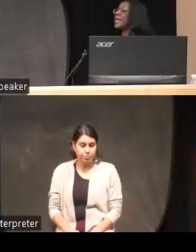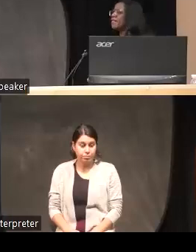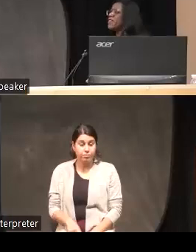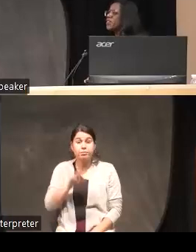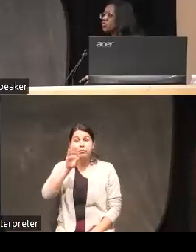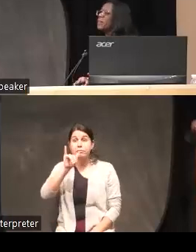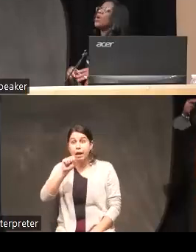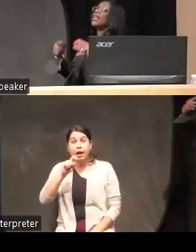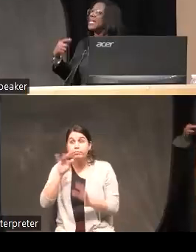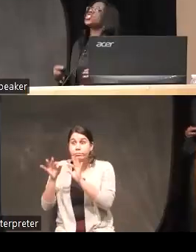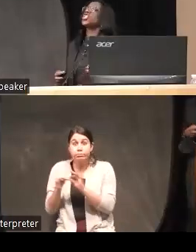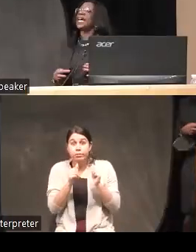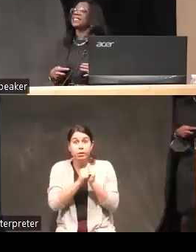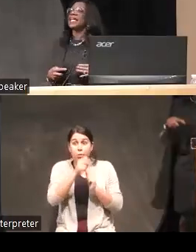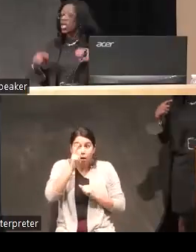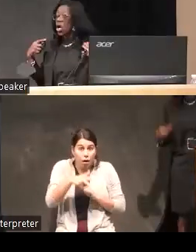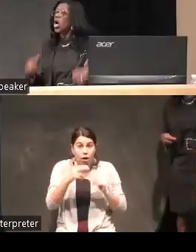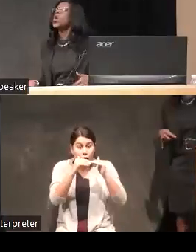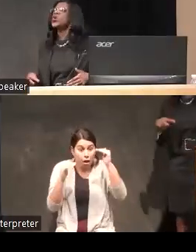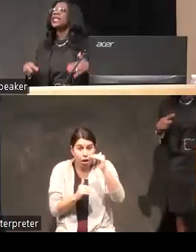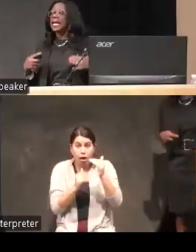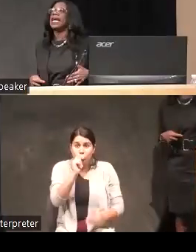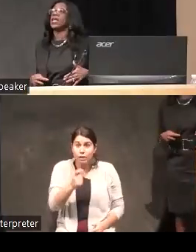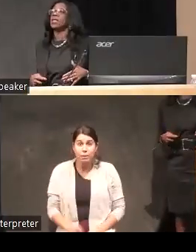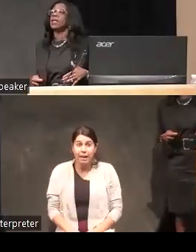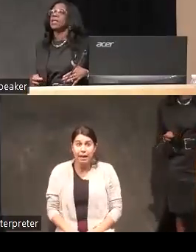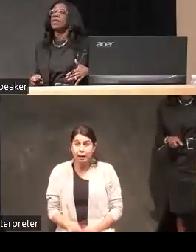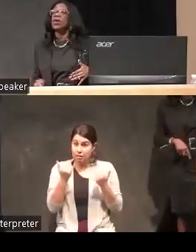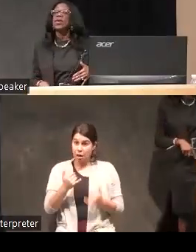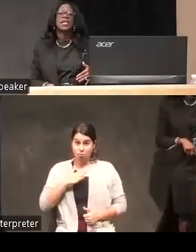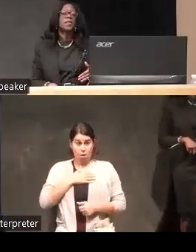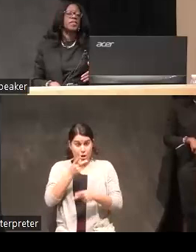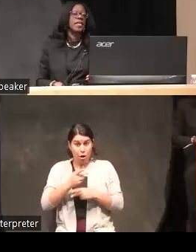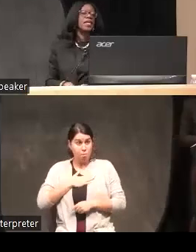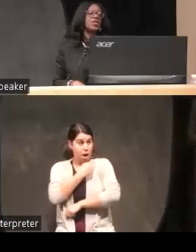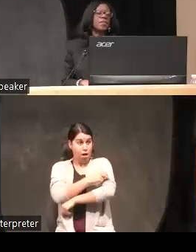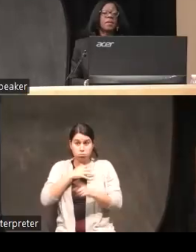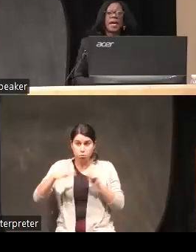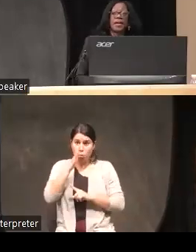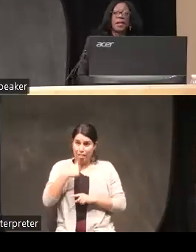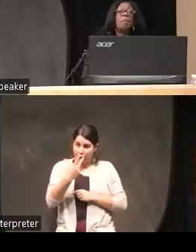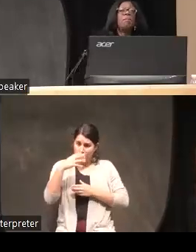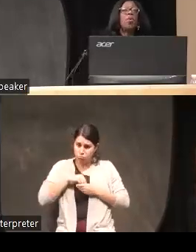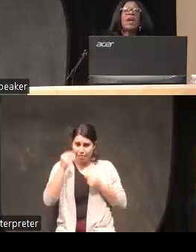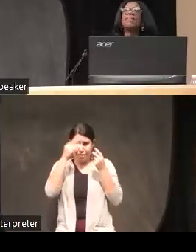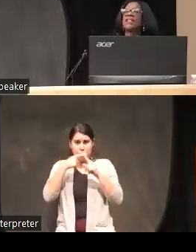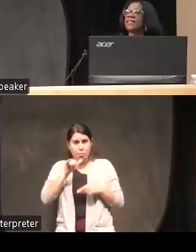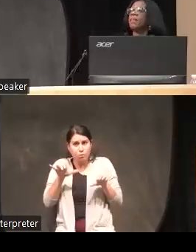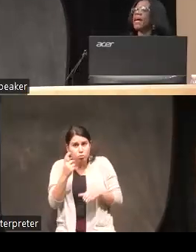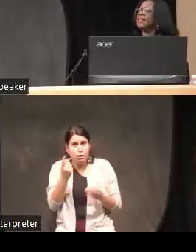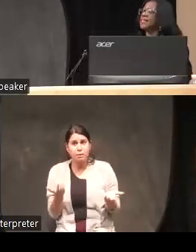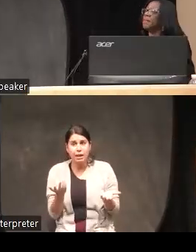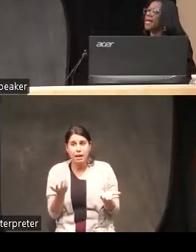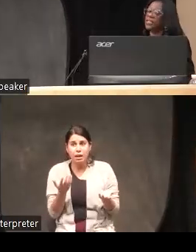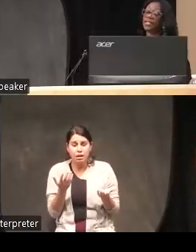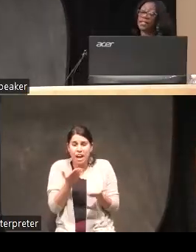poor and inferior treatment? Are we going to internalize that in our own care, in our own hospital setting, and do something about it? More evidence that